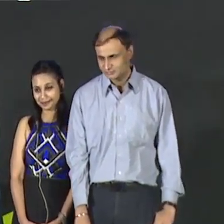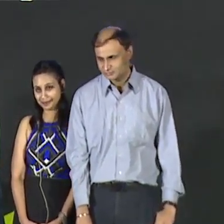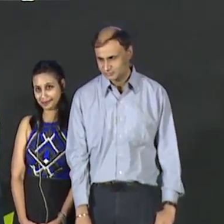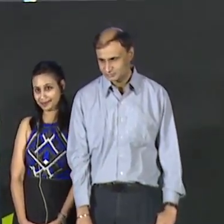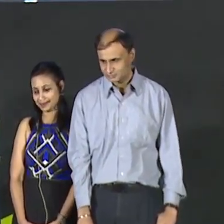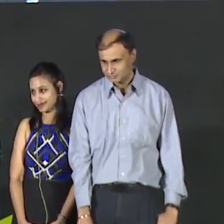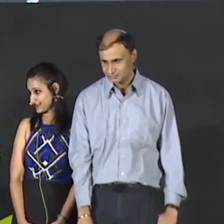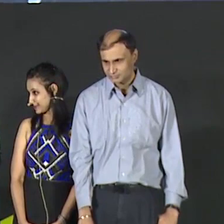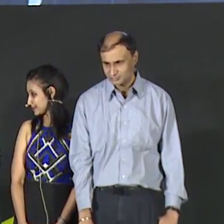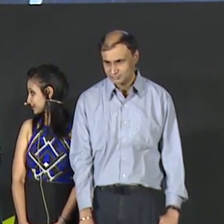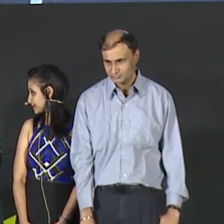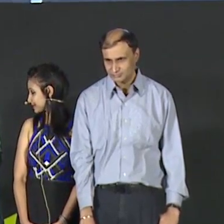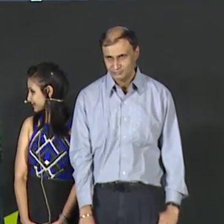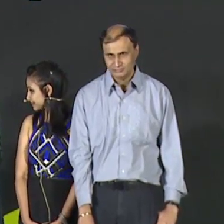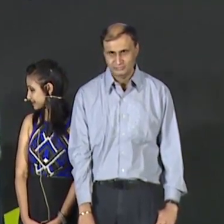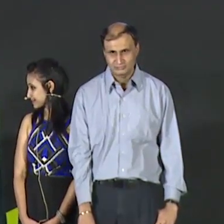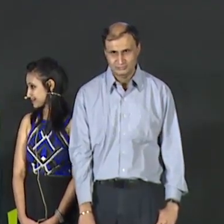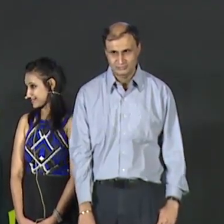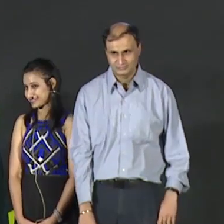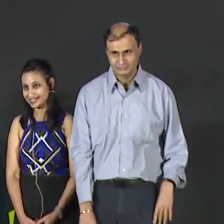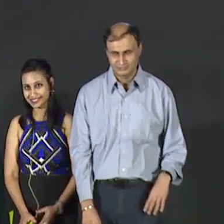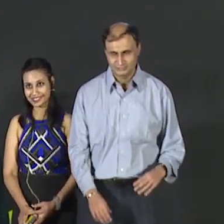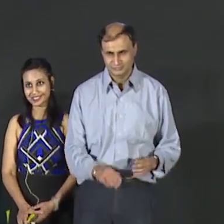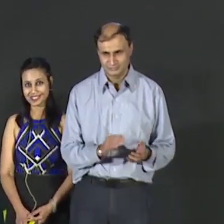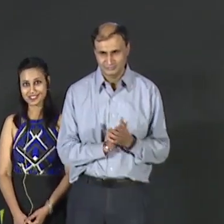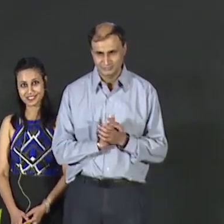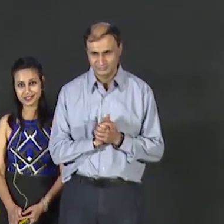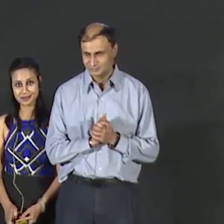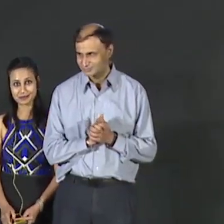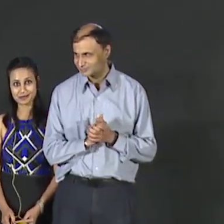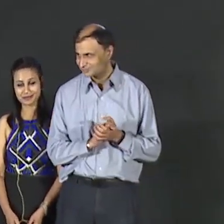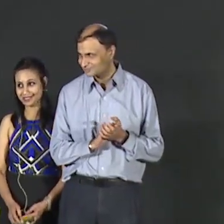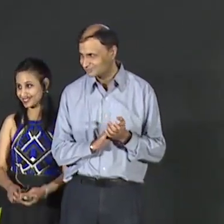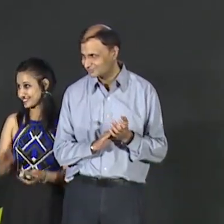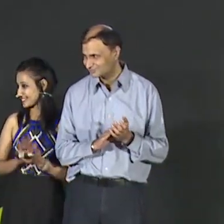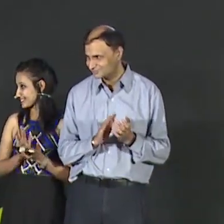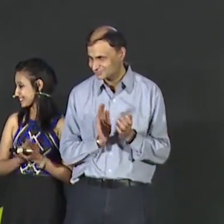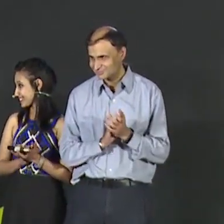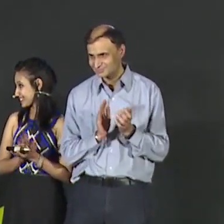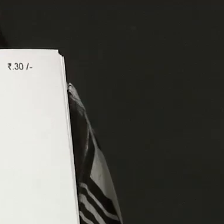Let's hear not just for Haben, but also for this wonderful lady, Upasana.